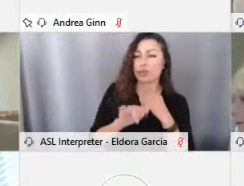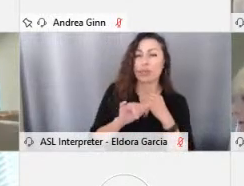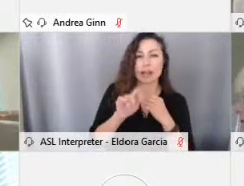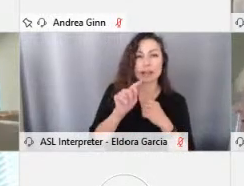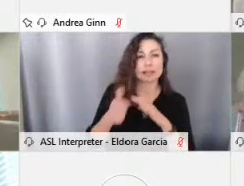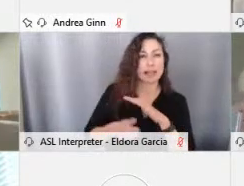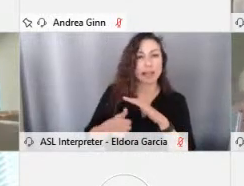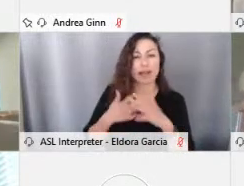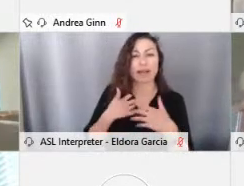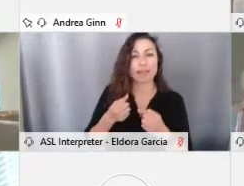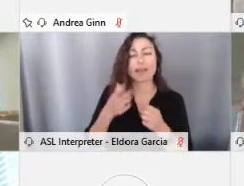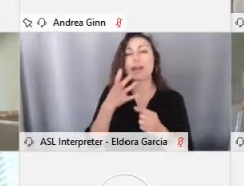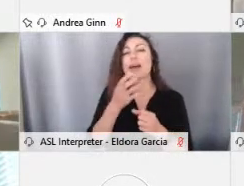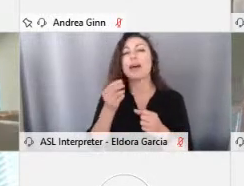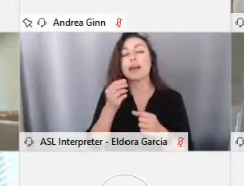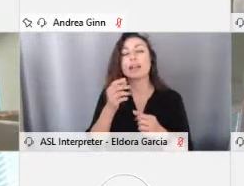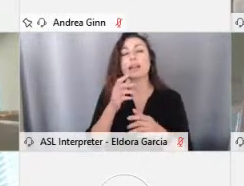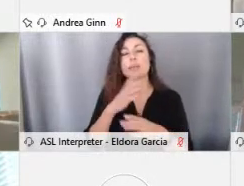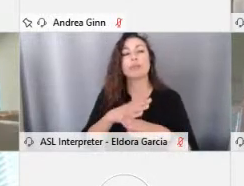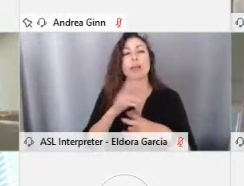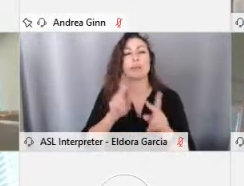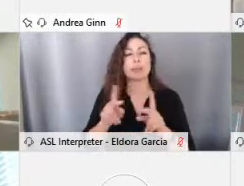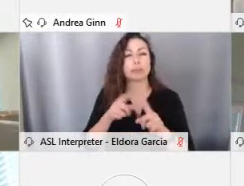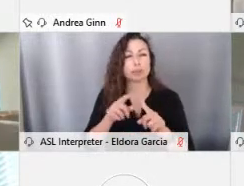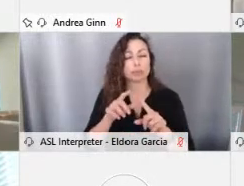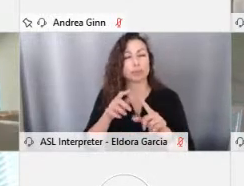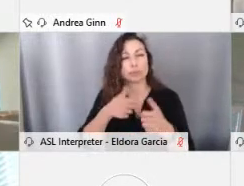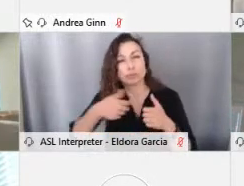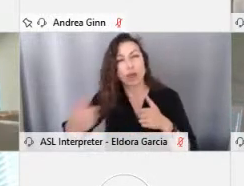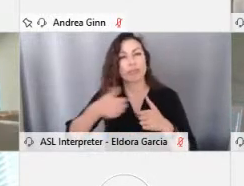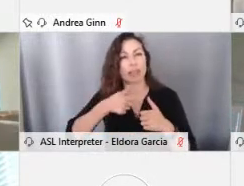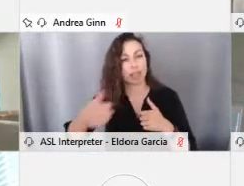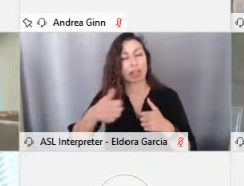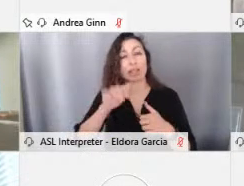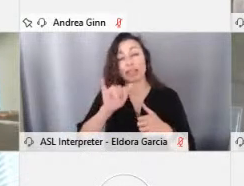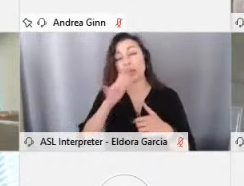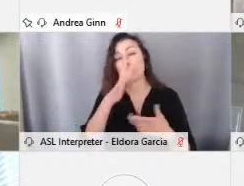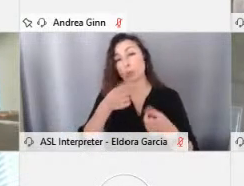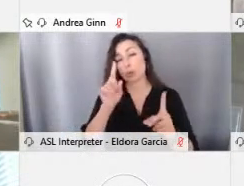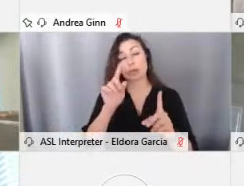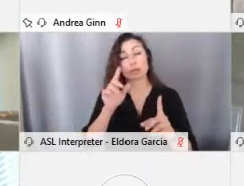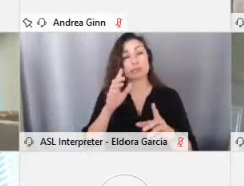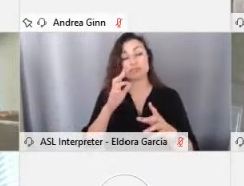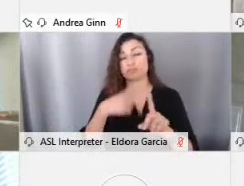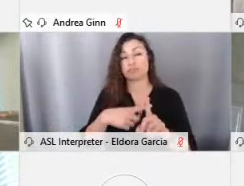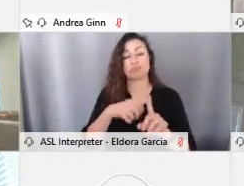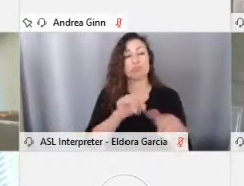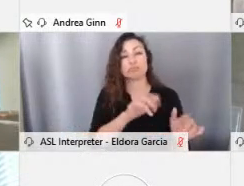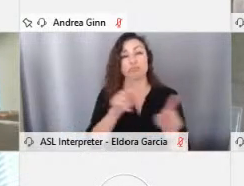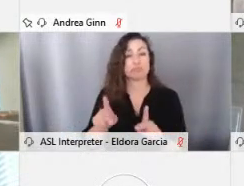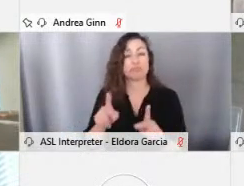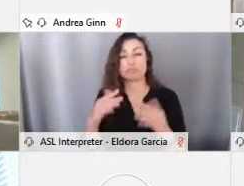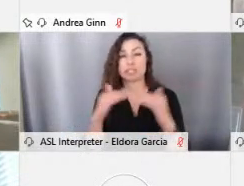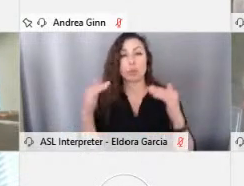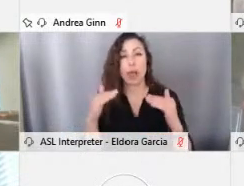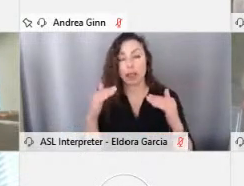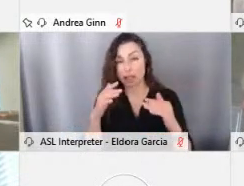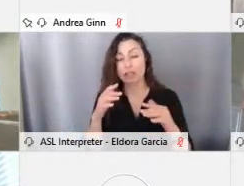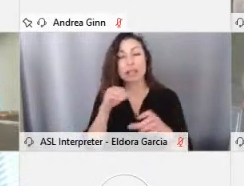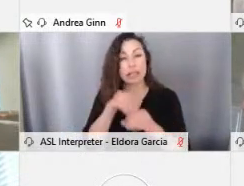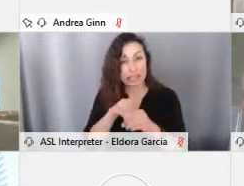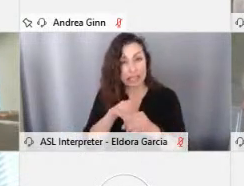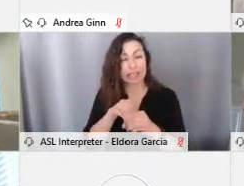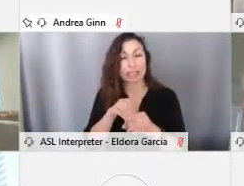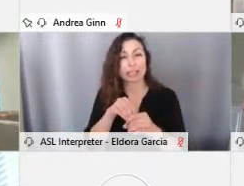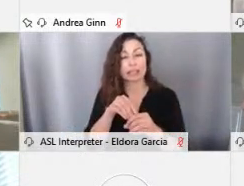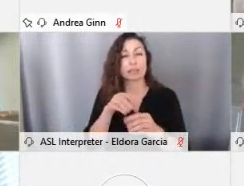all the travel when that works just as well as an in-person visit. And Nicole, on CMS, are we going to have